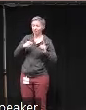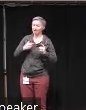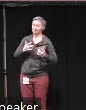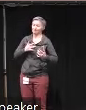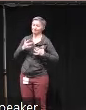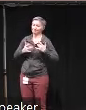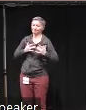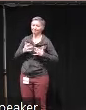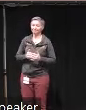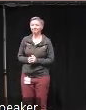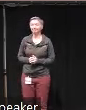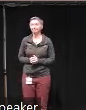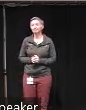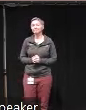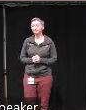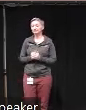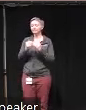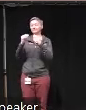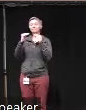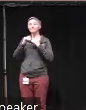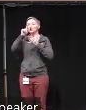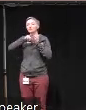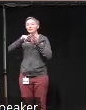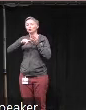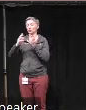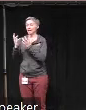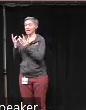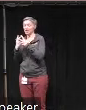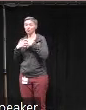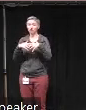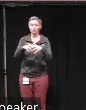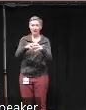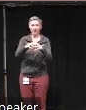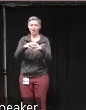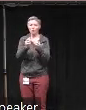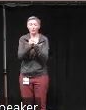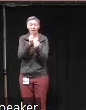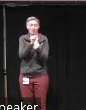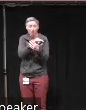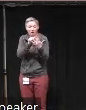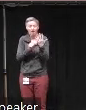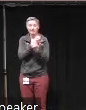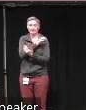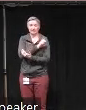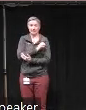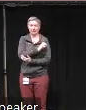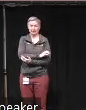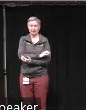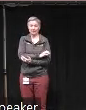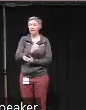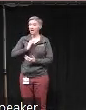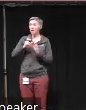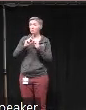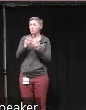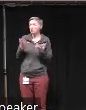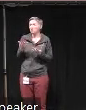about. And the idea of integrating research into every clinic. There are great success stories in our